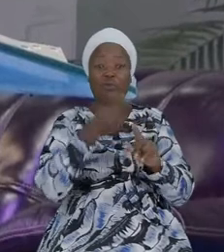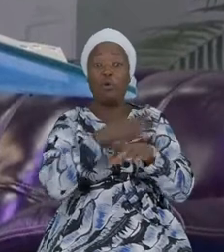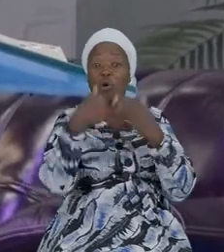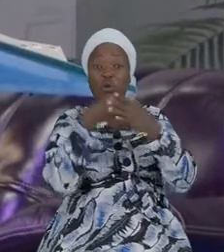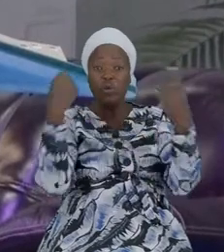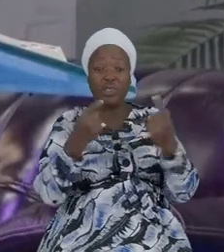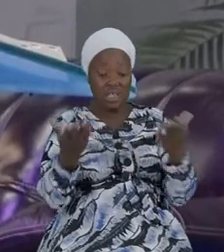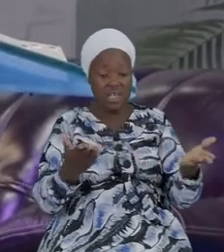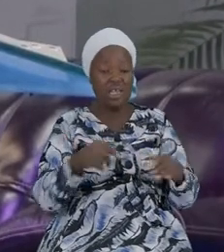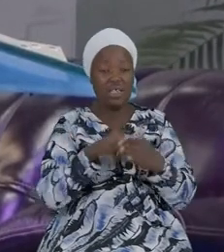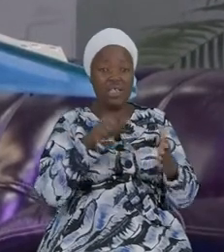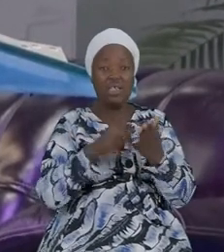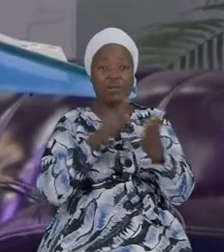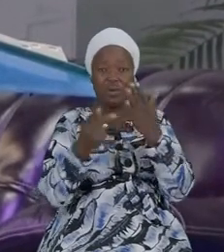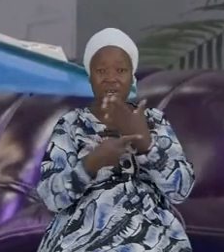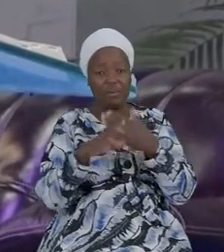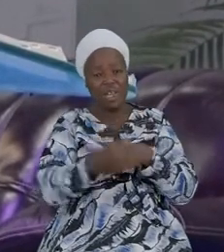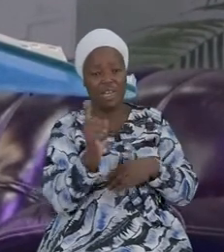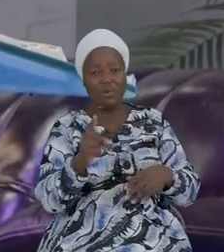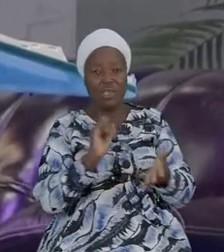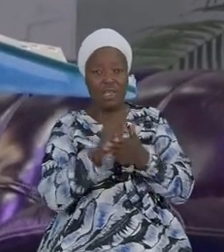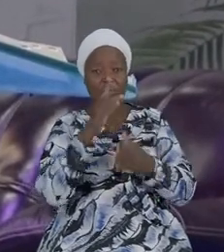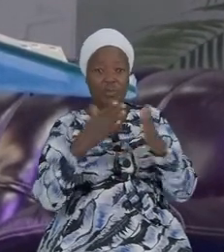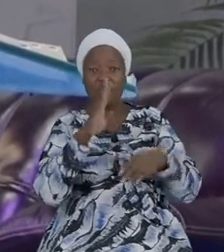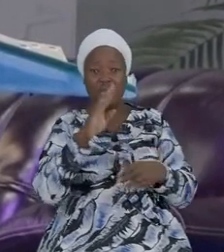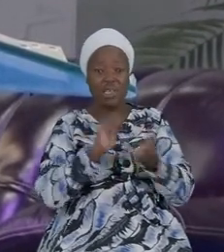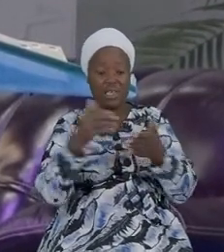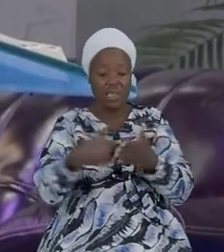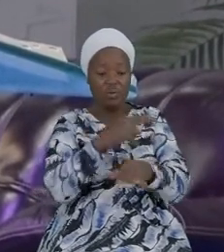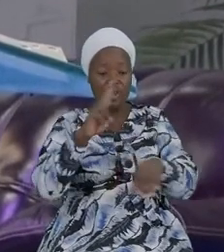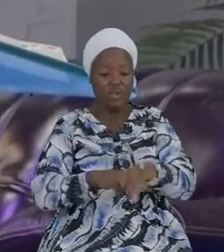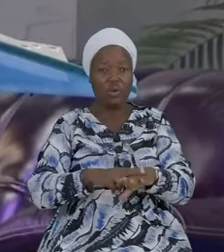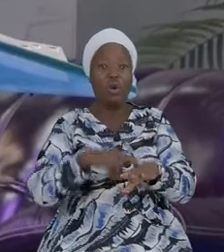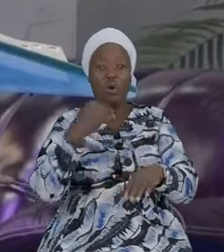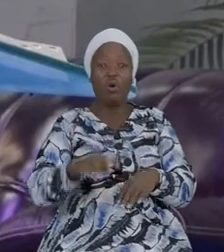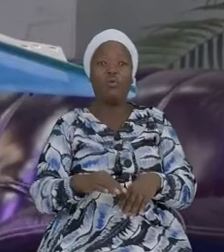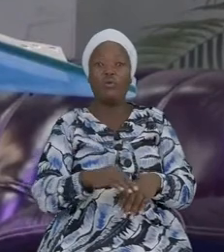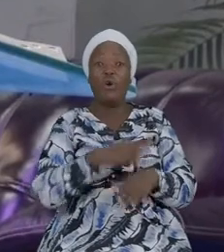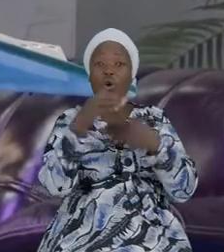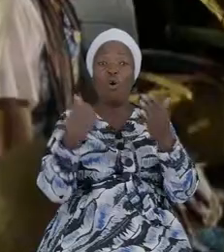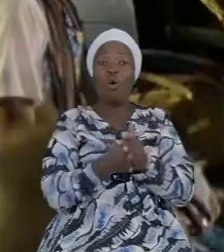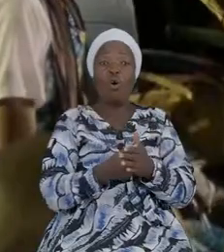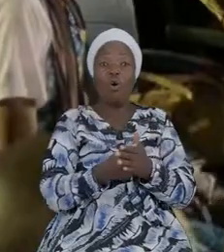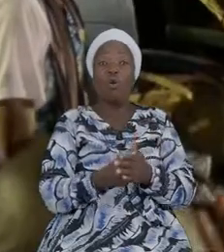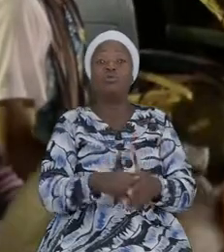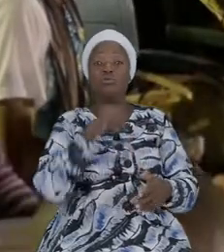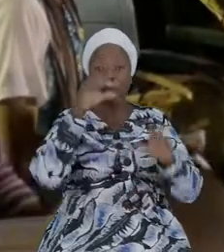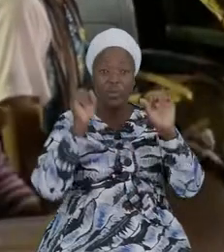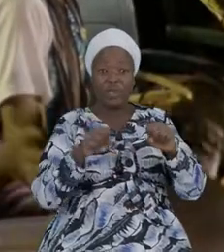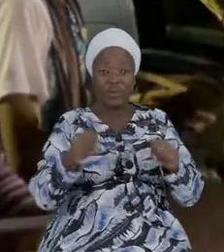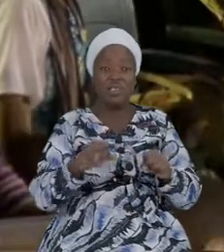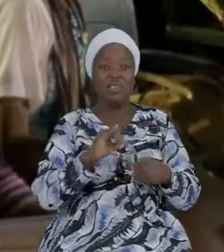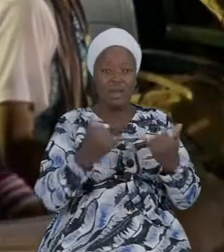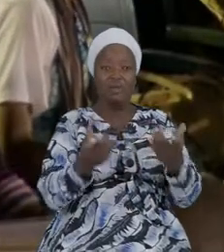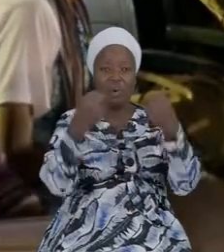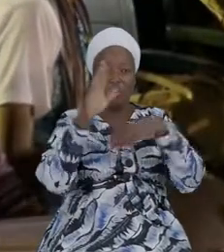and anywhere you may be, that new nature of incorruptibility has now come upon you. You